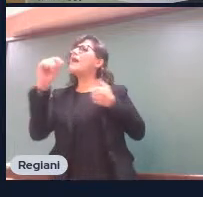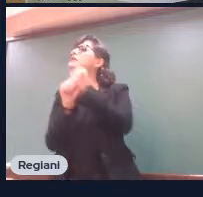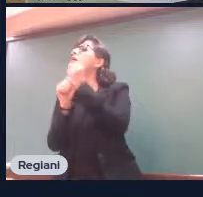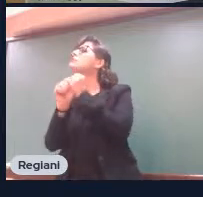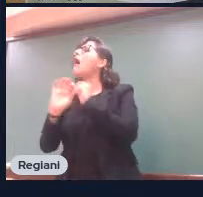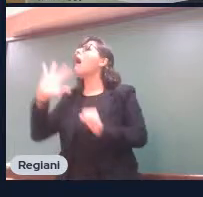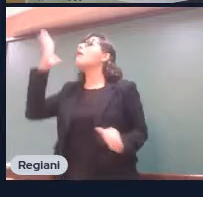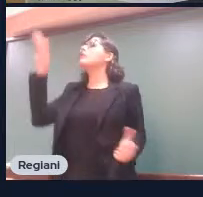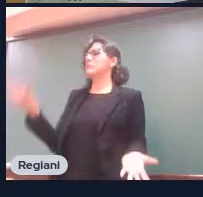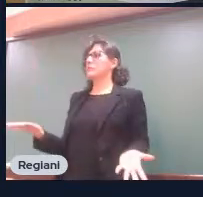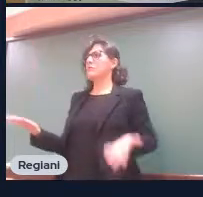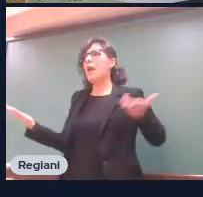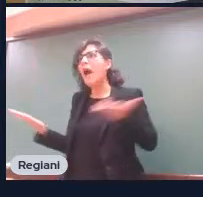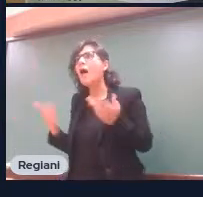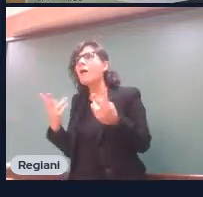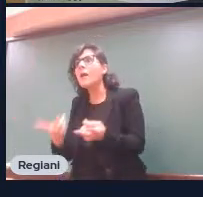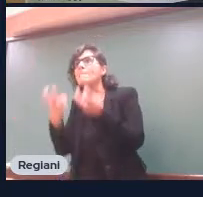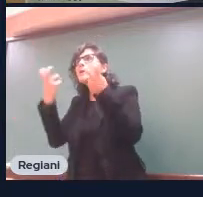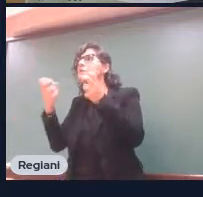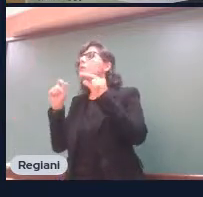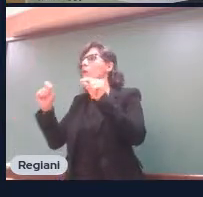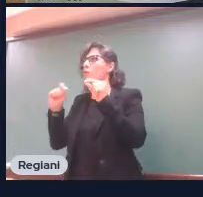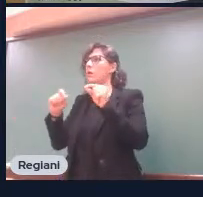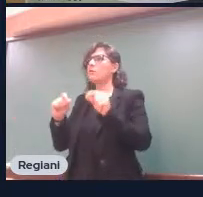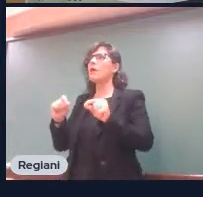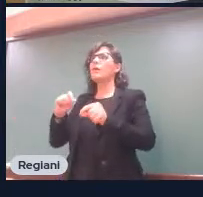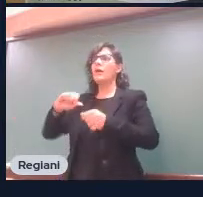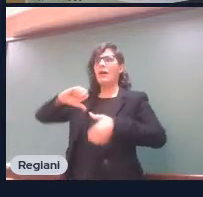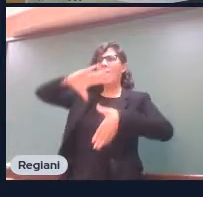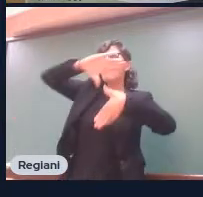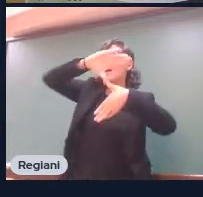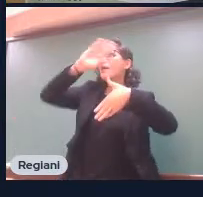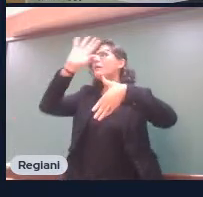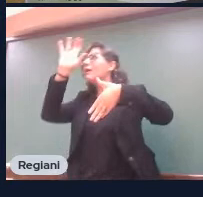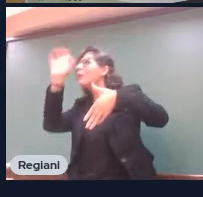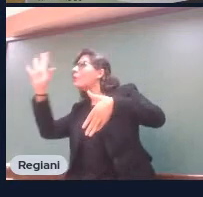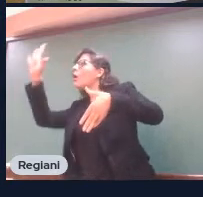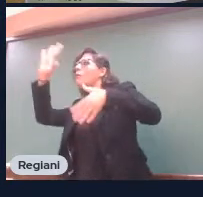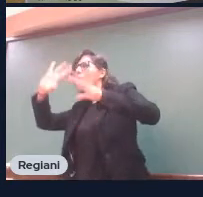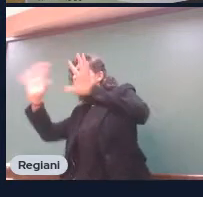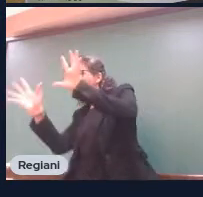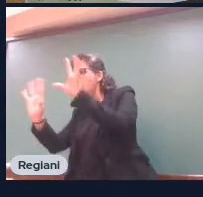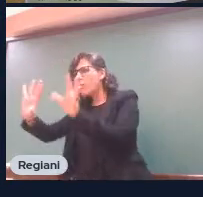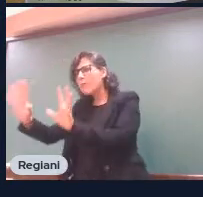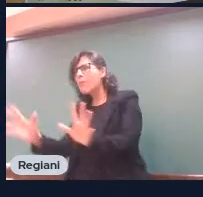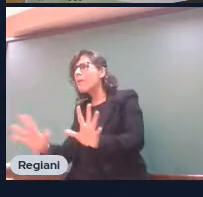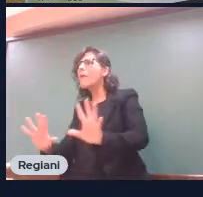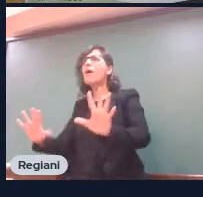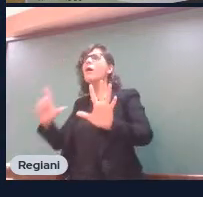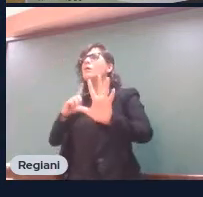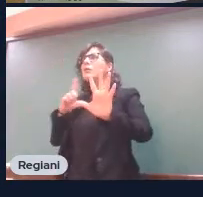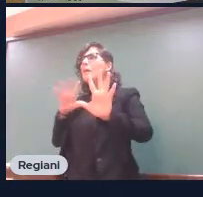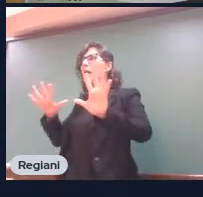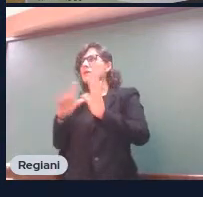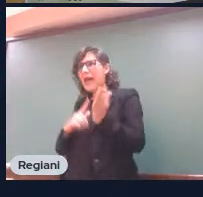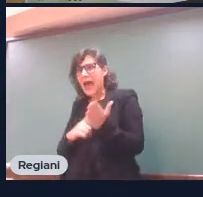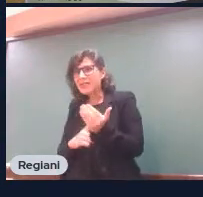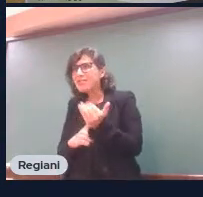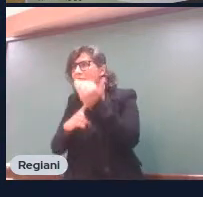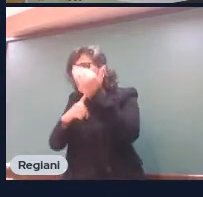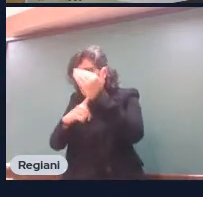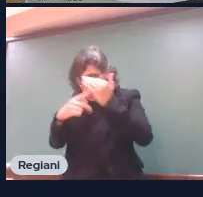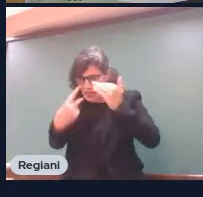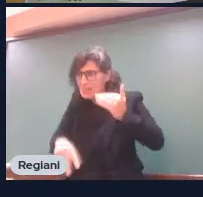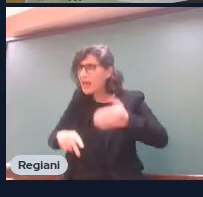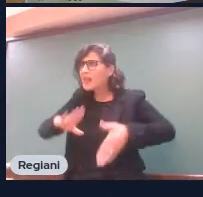see the breakdown across the continents. And again, then you see, ironically, even though the technology comes from the